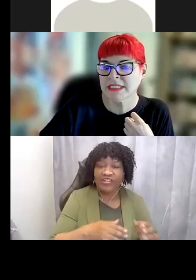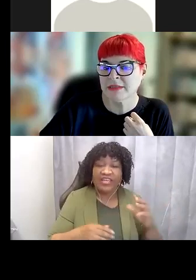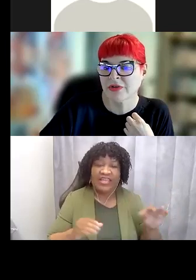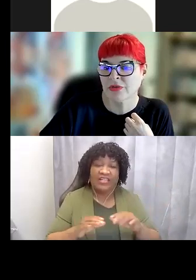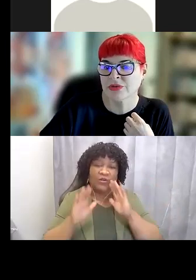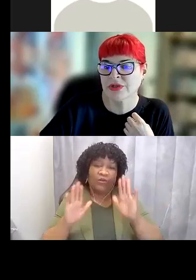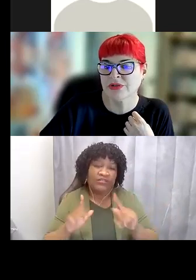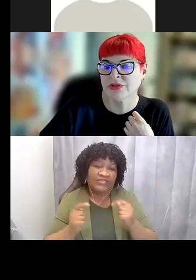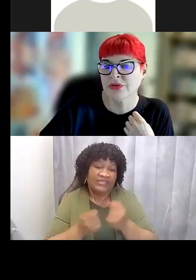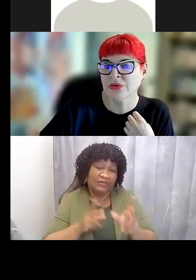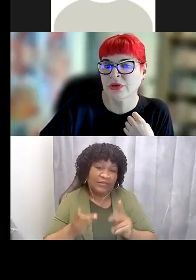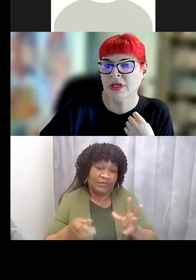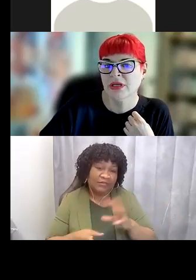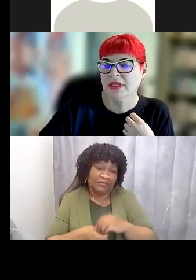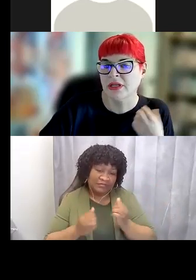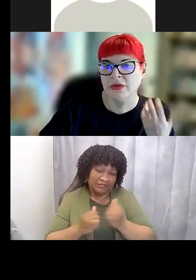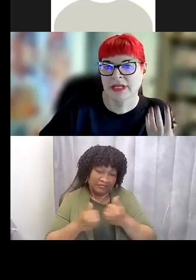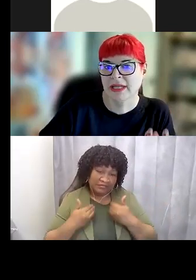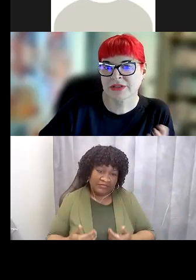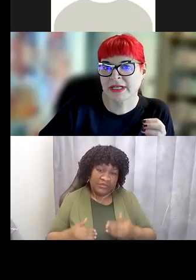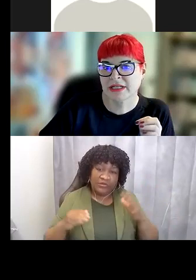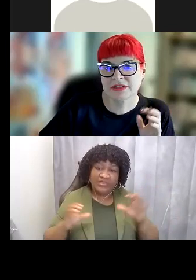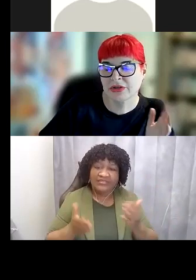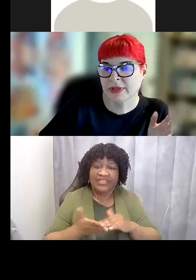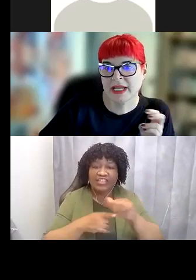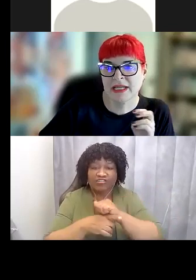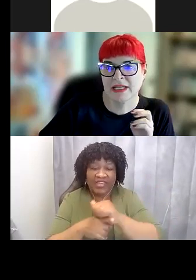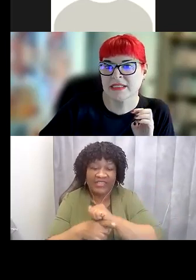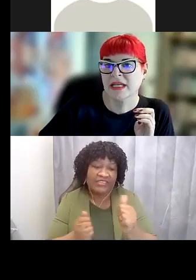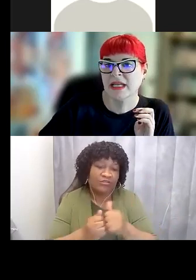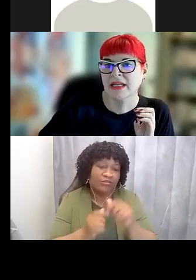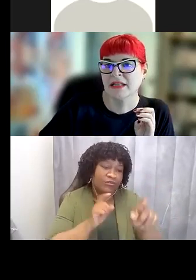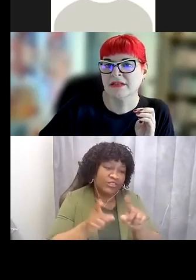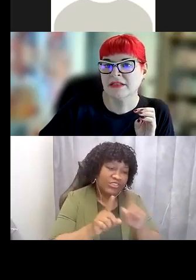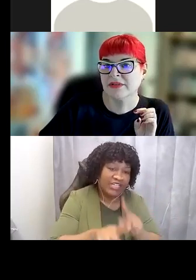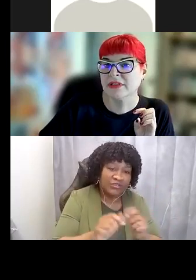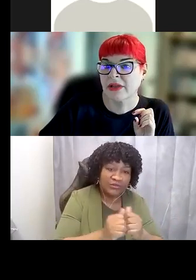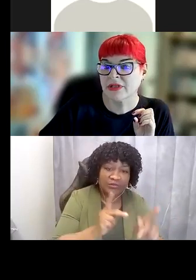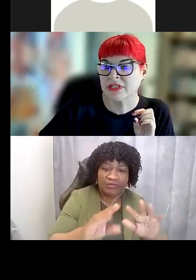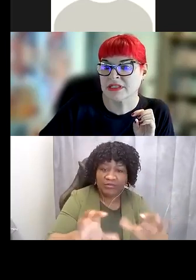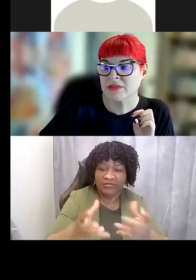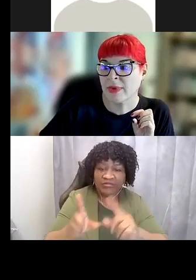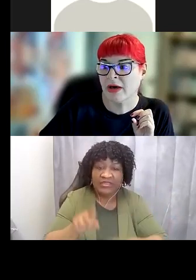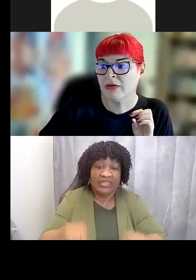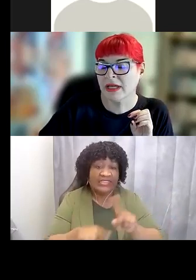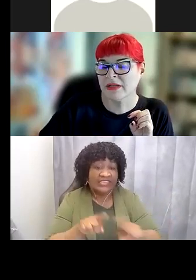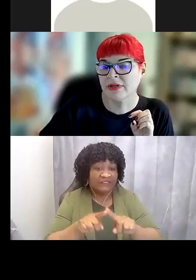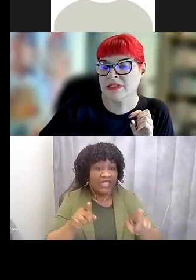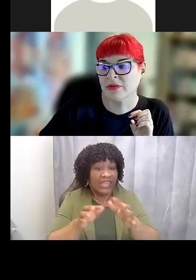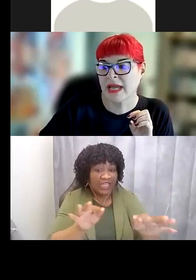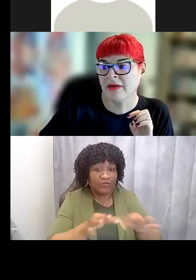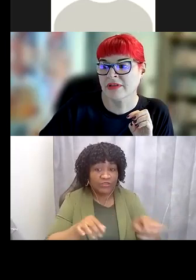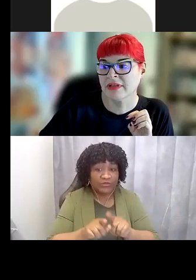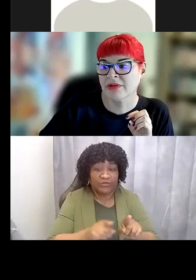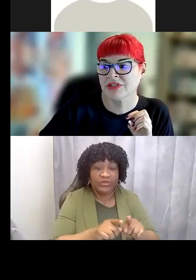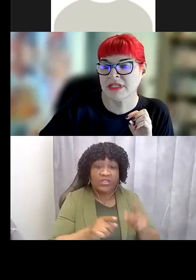wonderful team of folks who can do, again, trainings or Q&As in different languages as well. And if we